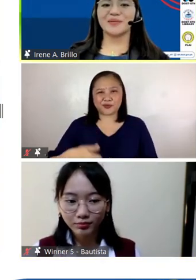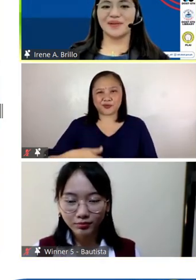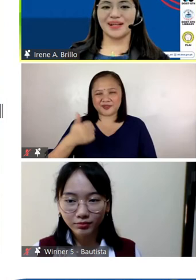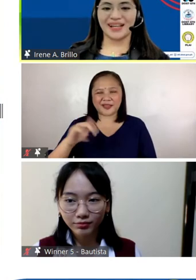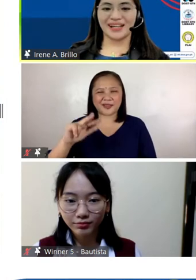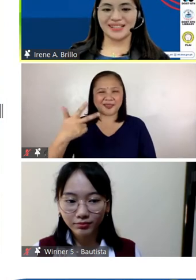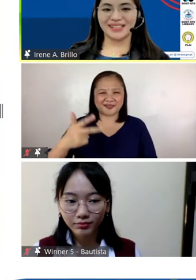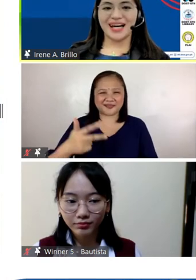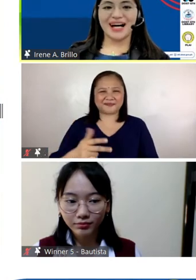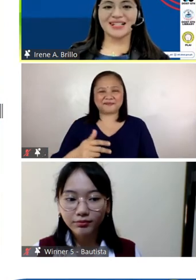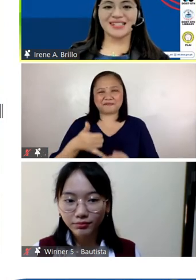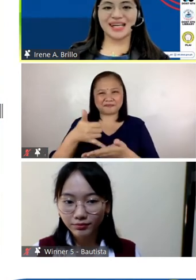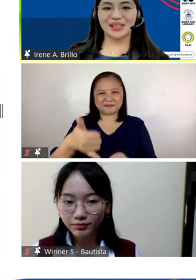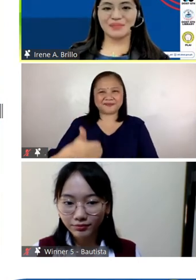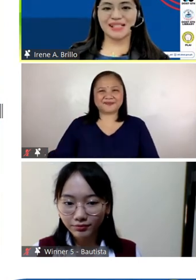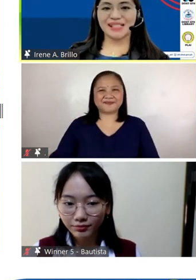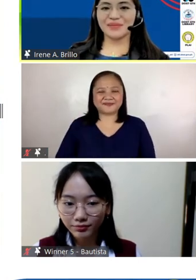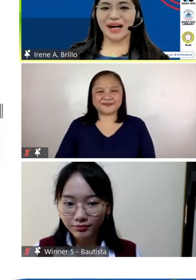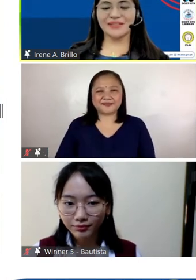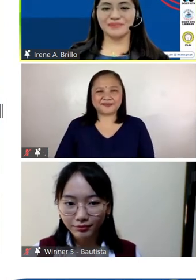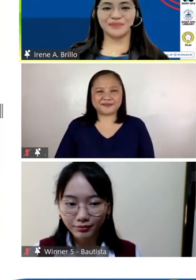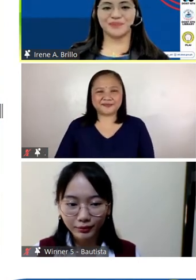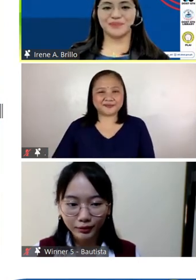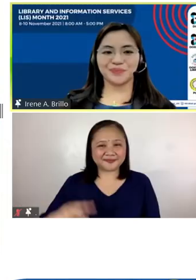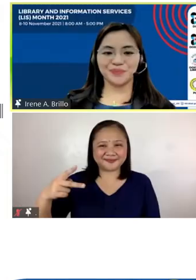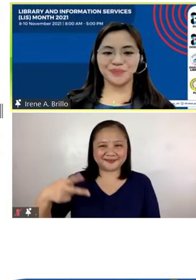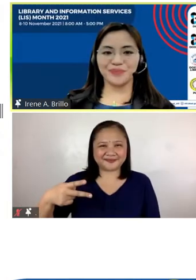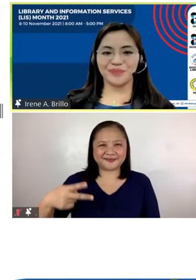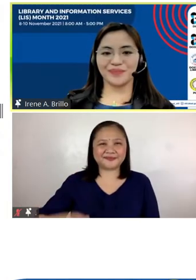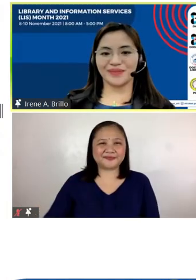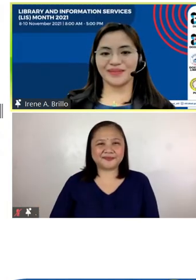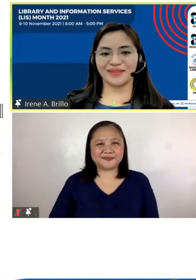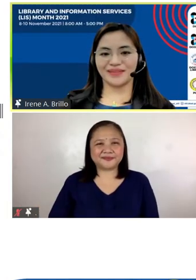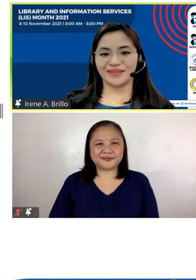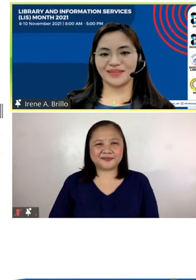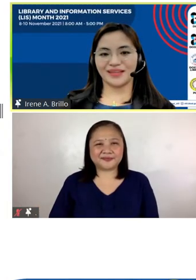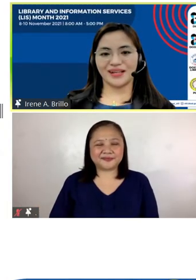third place. Ang second place naman?